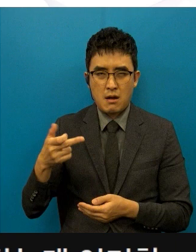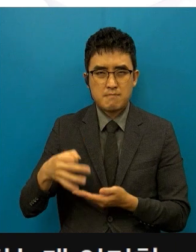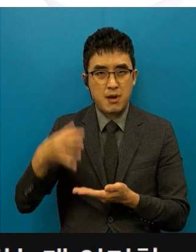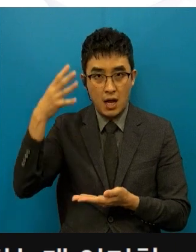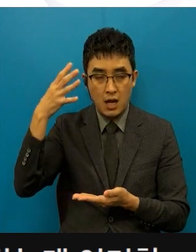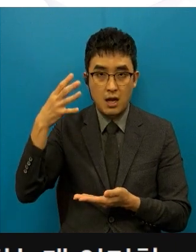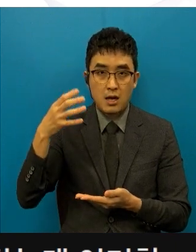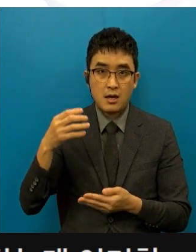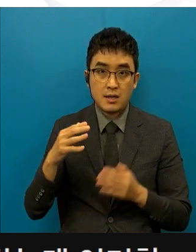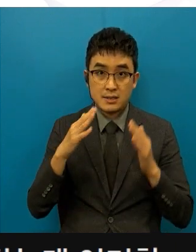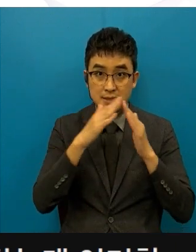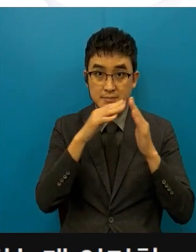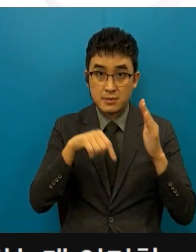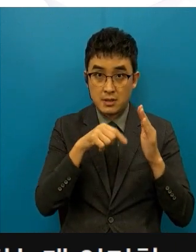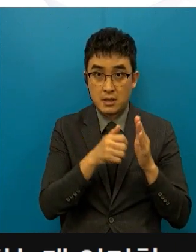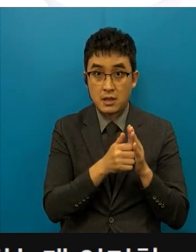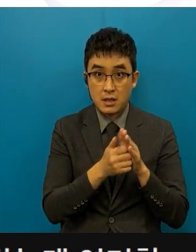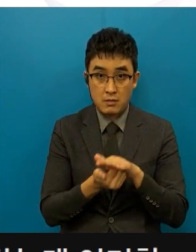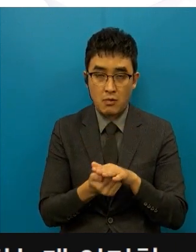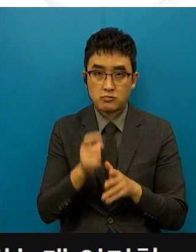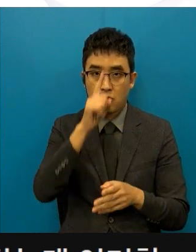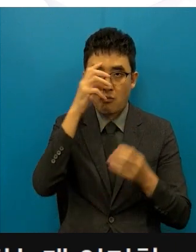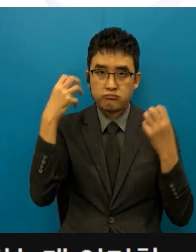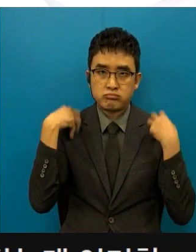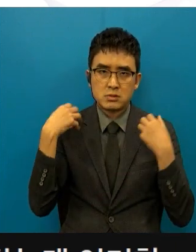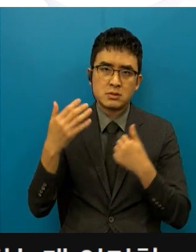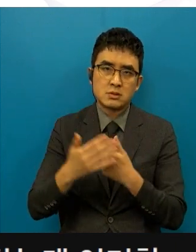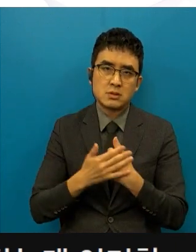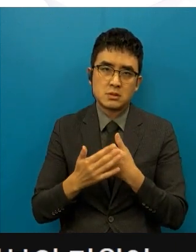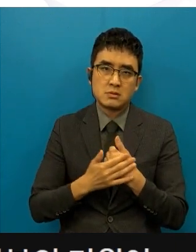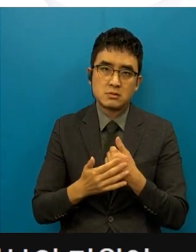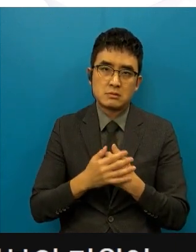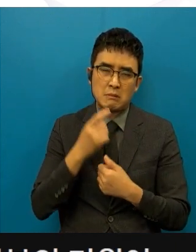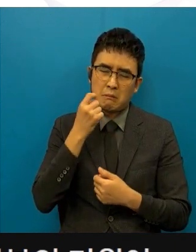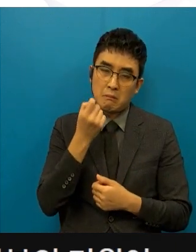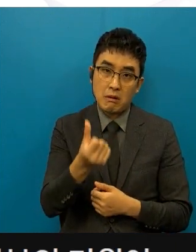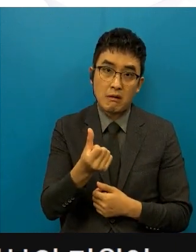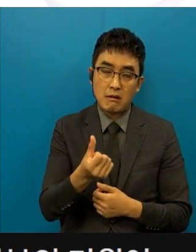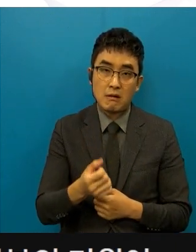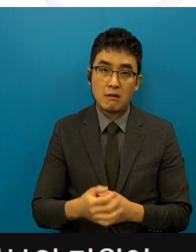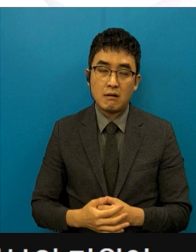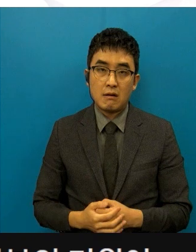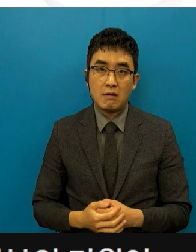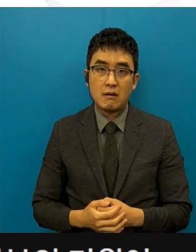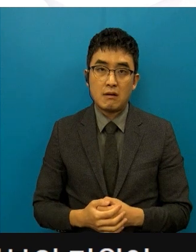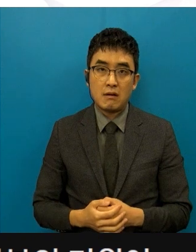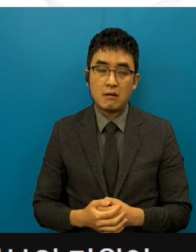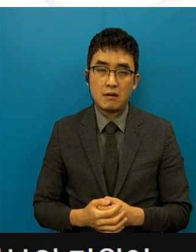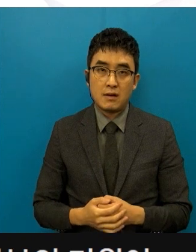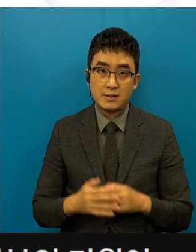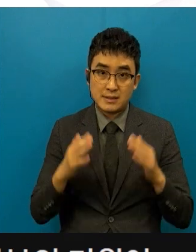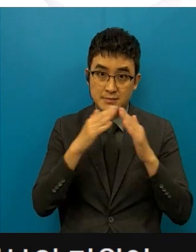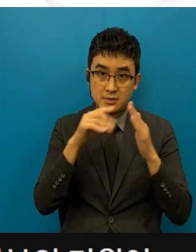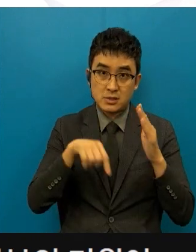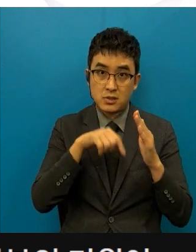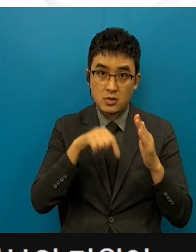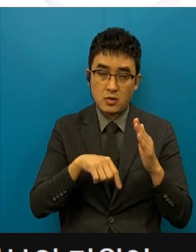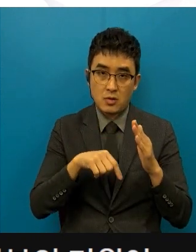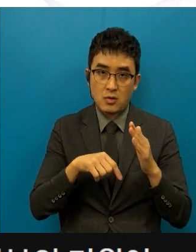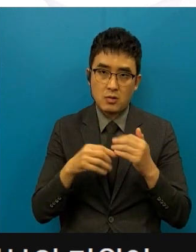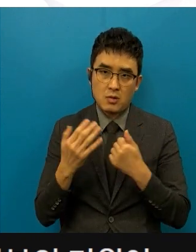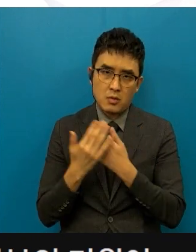want to have good care at home, you will have to pay yourself. You have to pay individually for